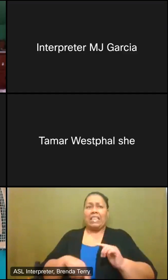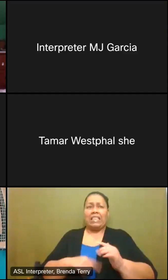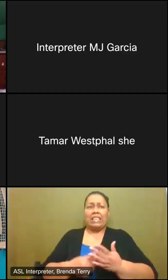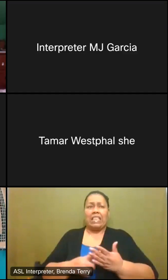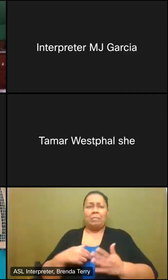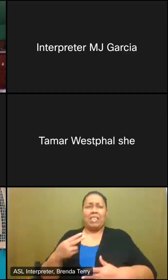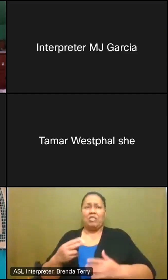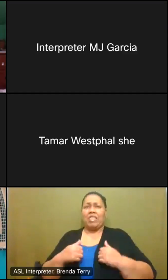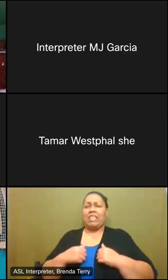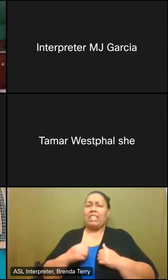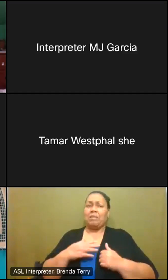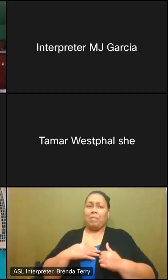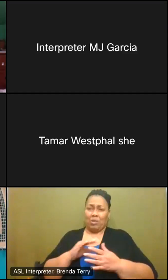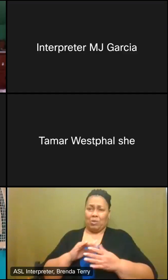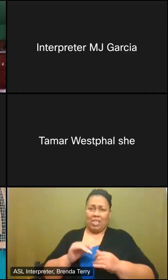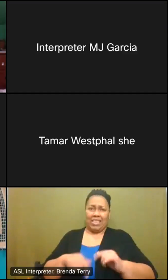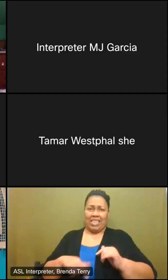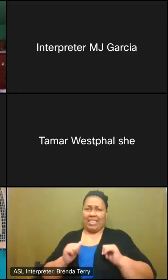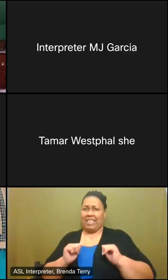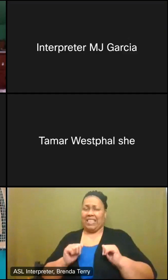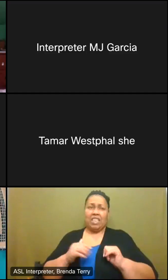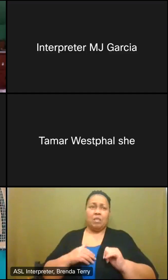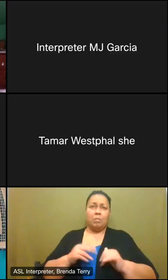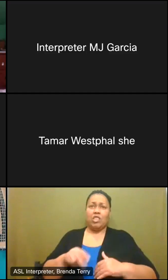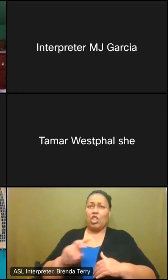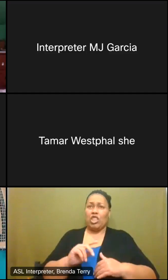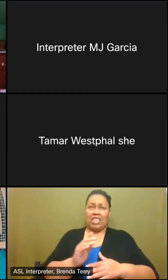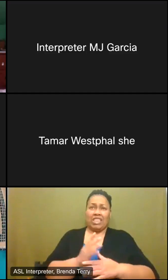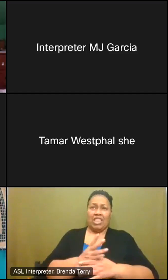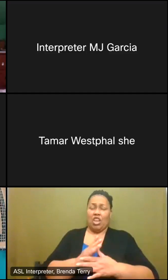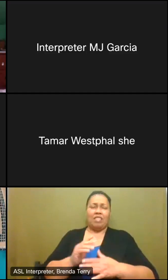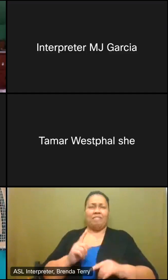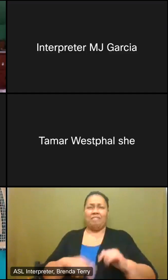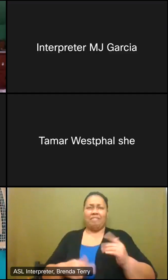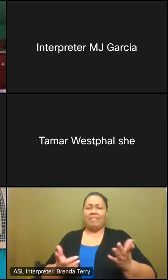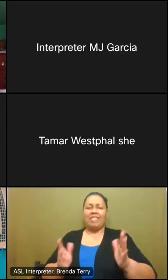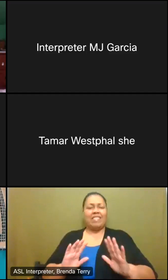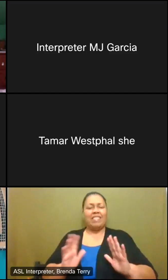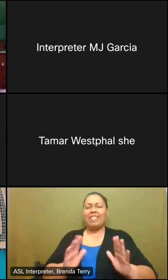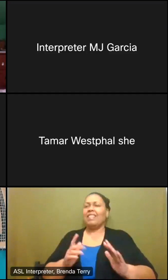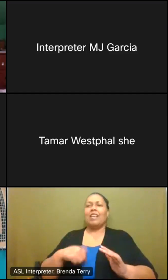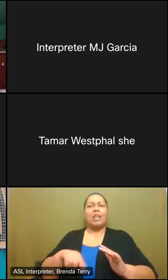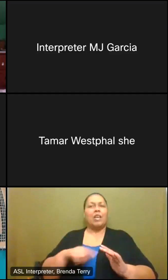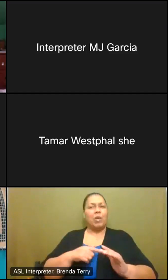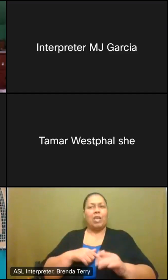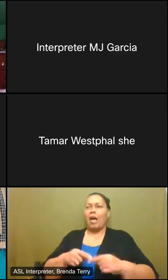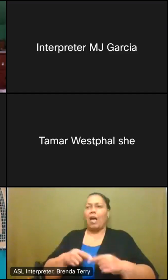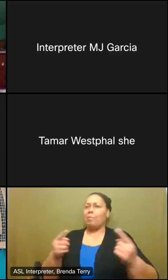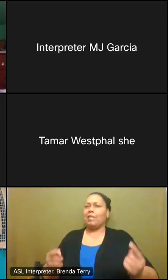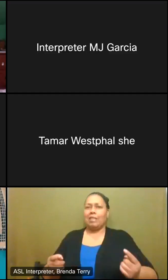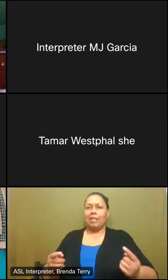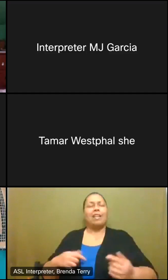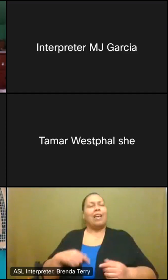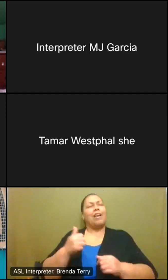my story. I can't share my journey. And we like to turn that right on its head. I remember a